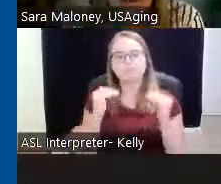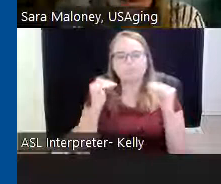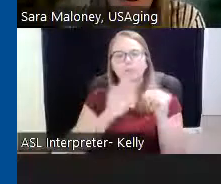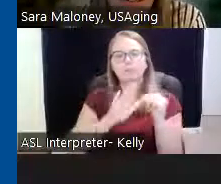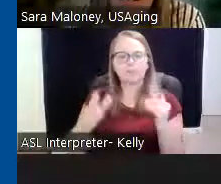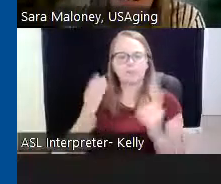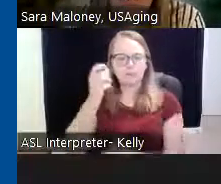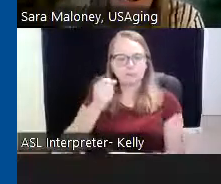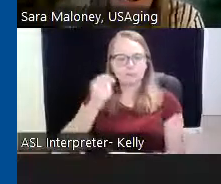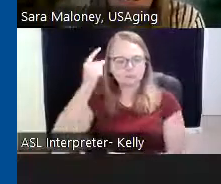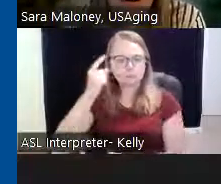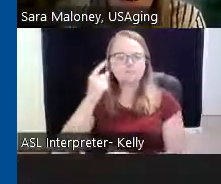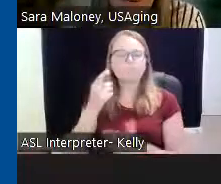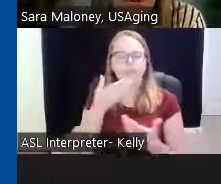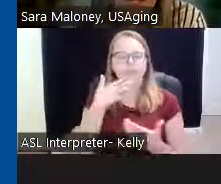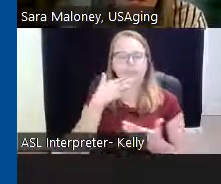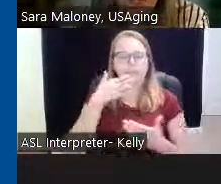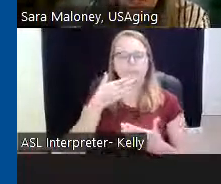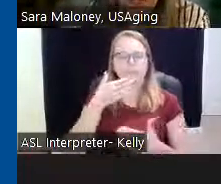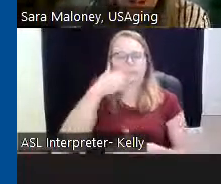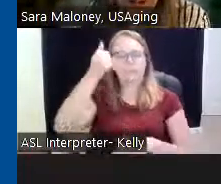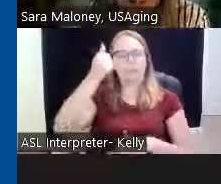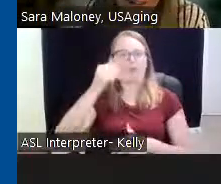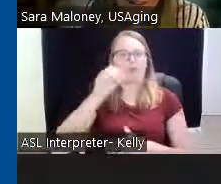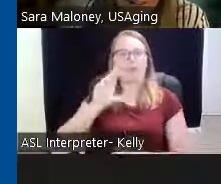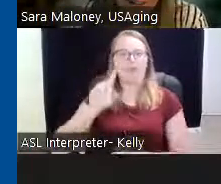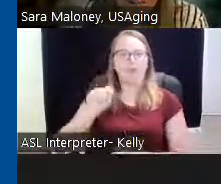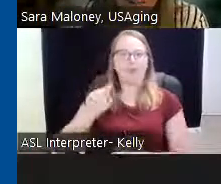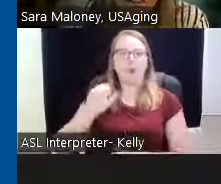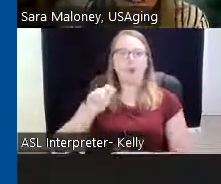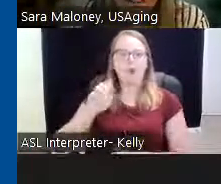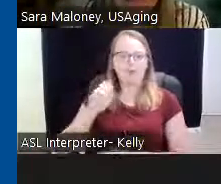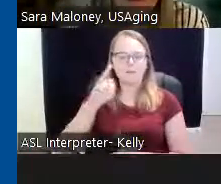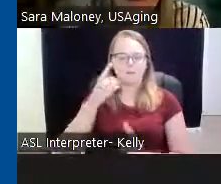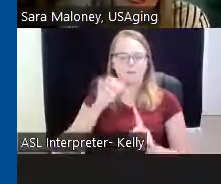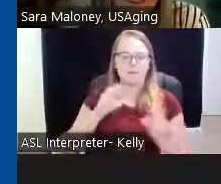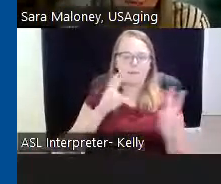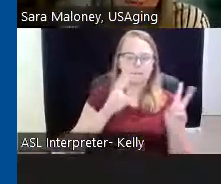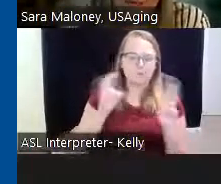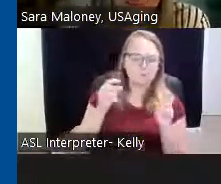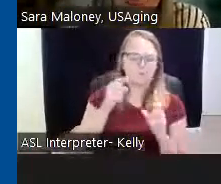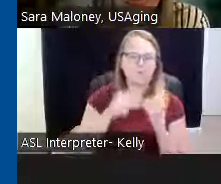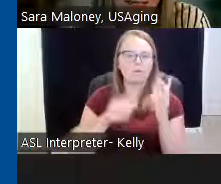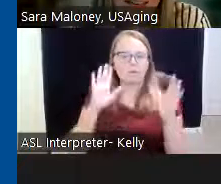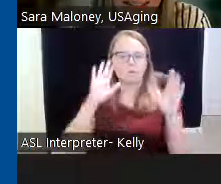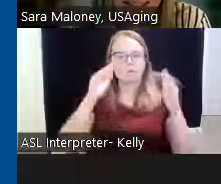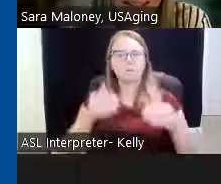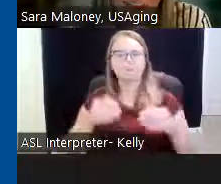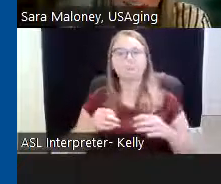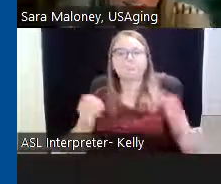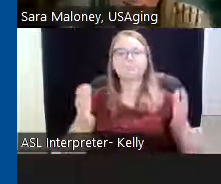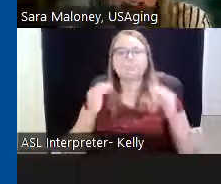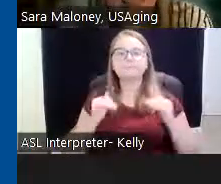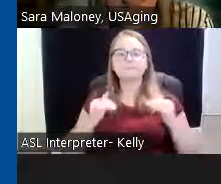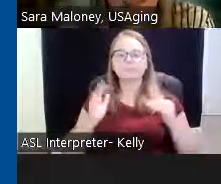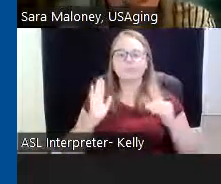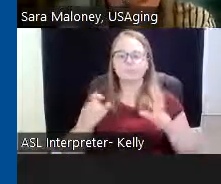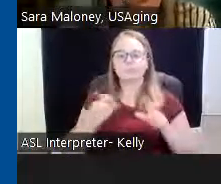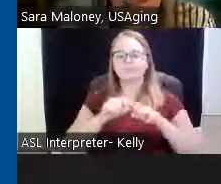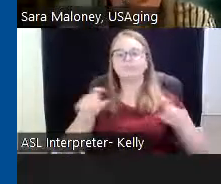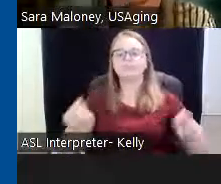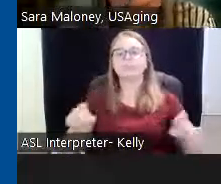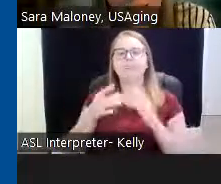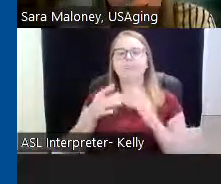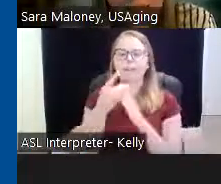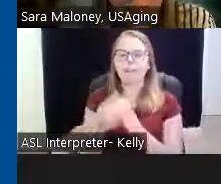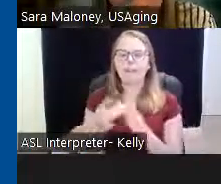and better the outcome of the topic or issue they're focused on. And we will be releasing topical guides that focus